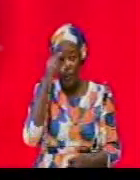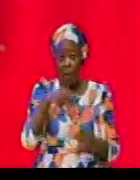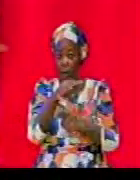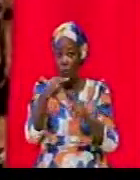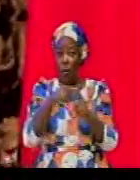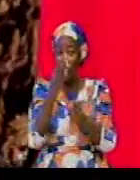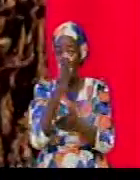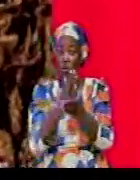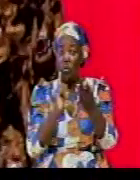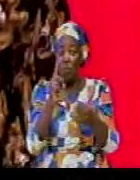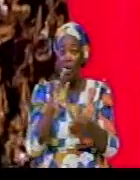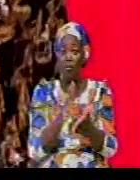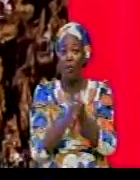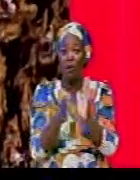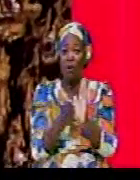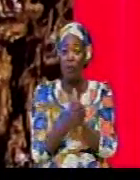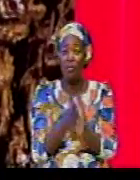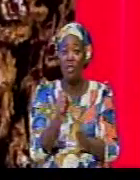You know,